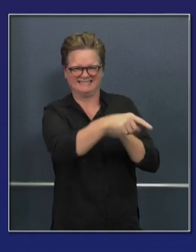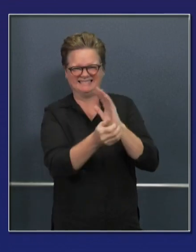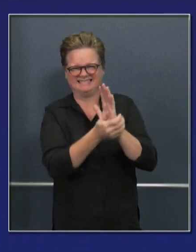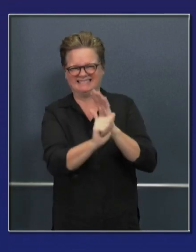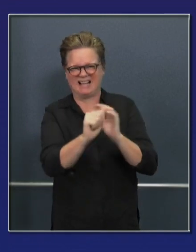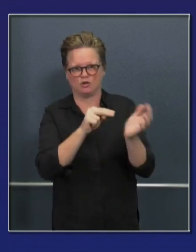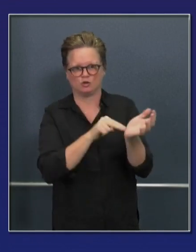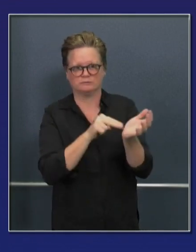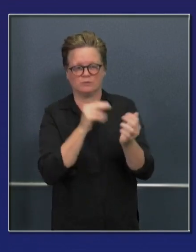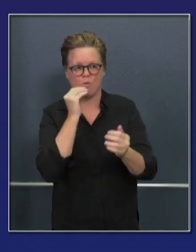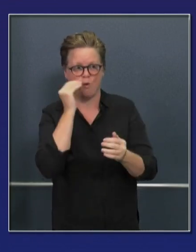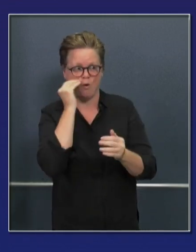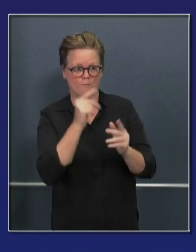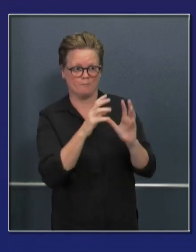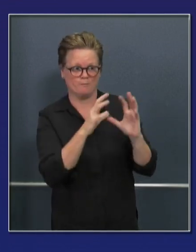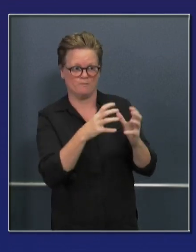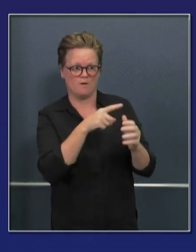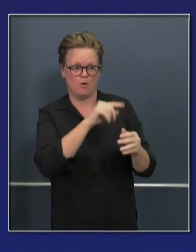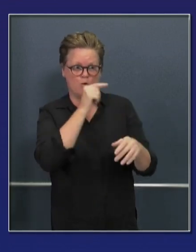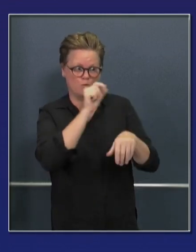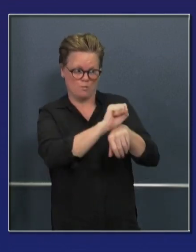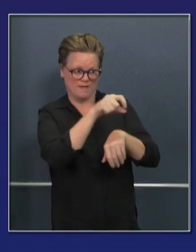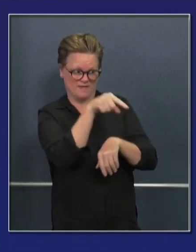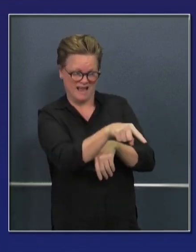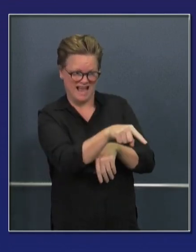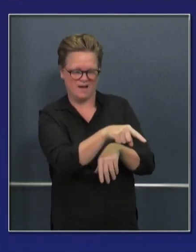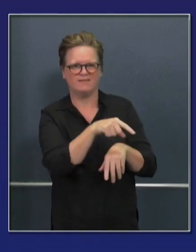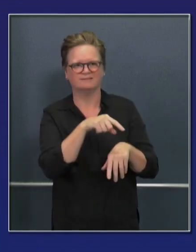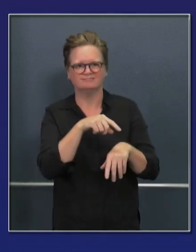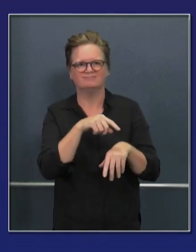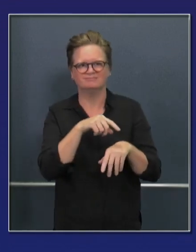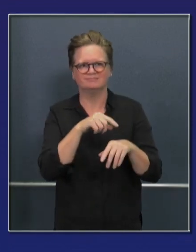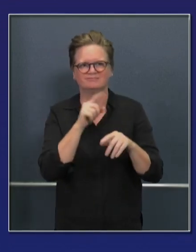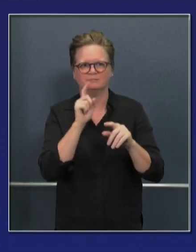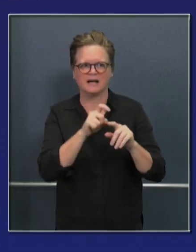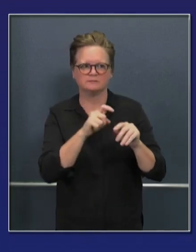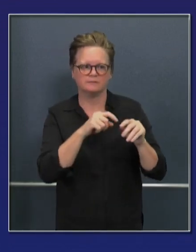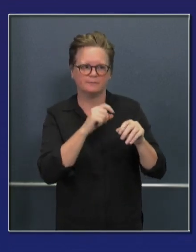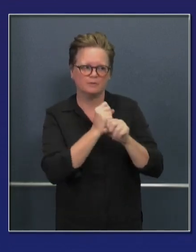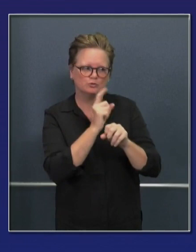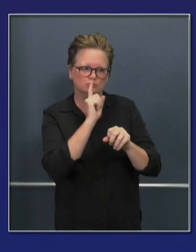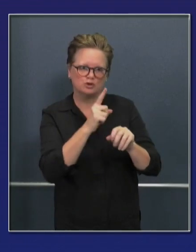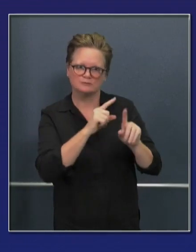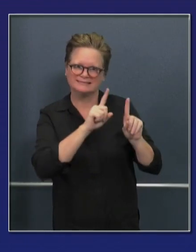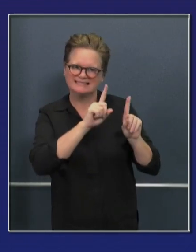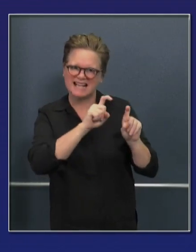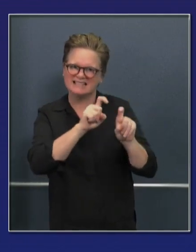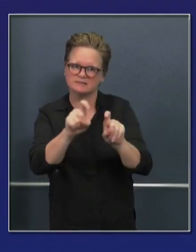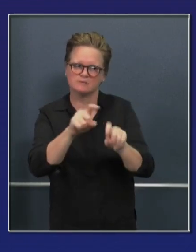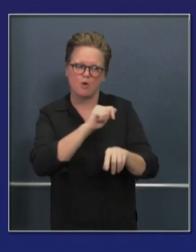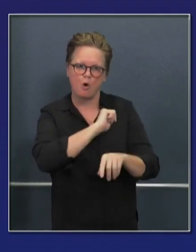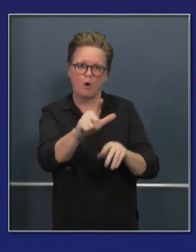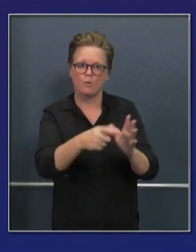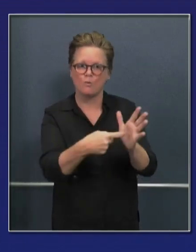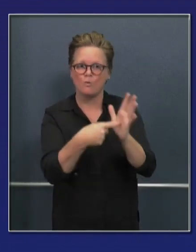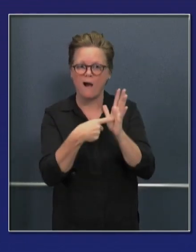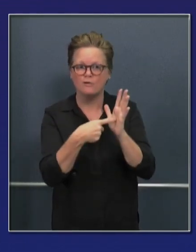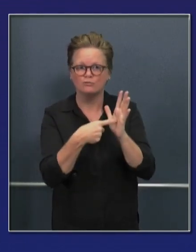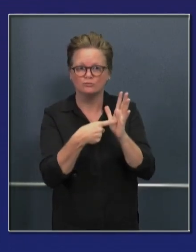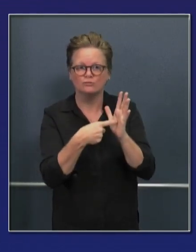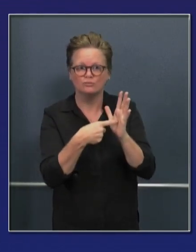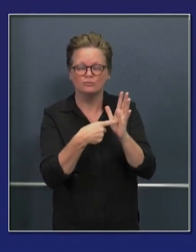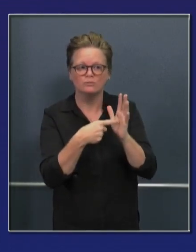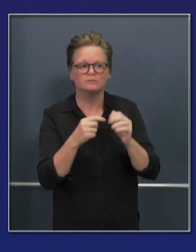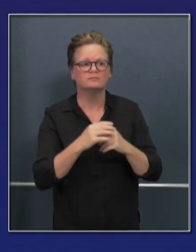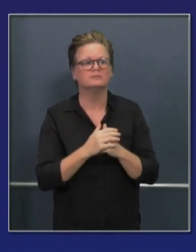in this state. We're getting reports back in real time in terms of the positivity rate. Right now, the reports that we've